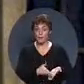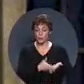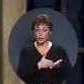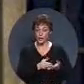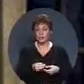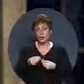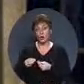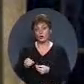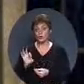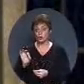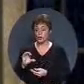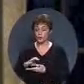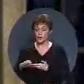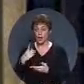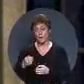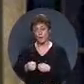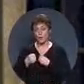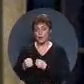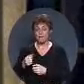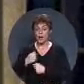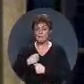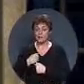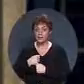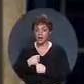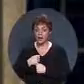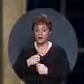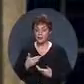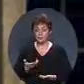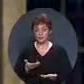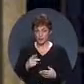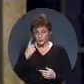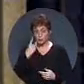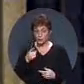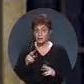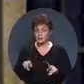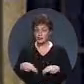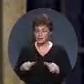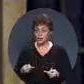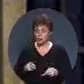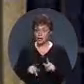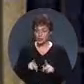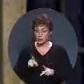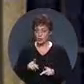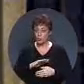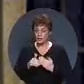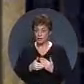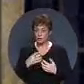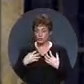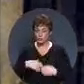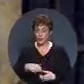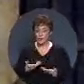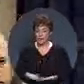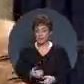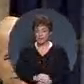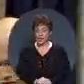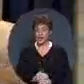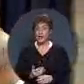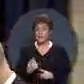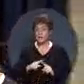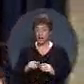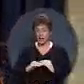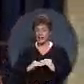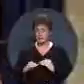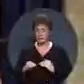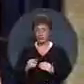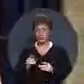any wonder that civilian deaths and starvation are on the rise while security and stability are on the decline? The